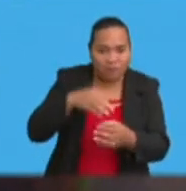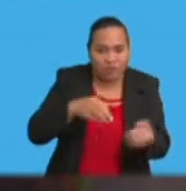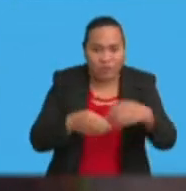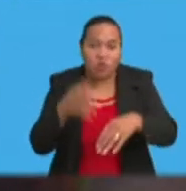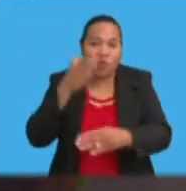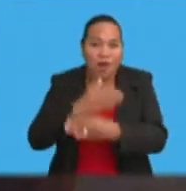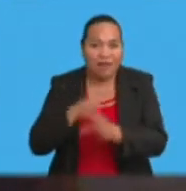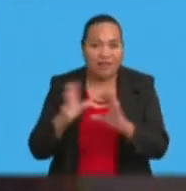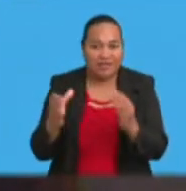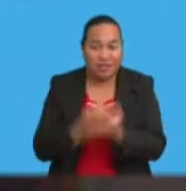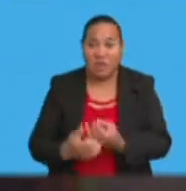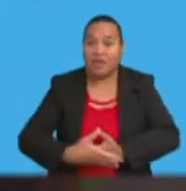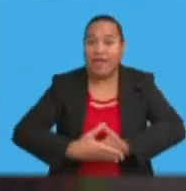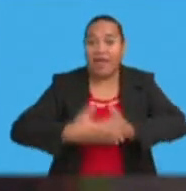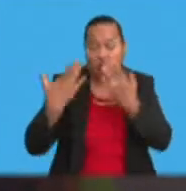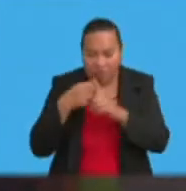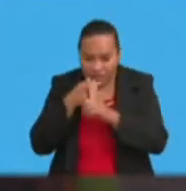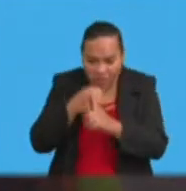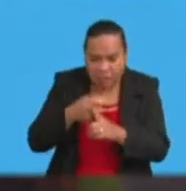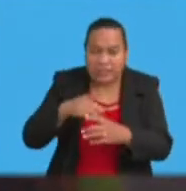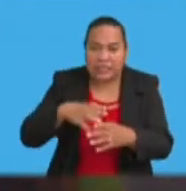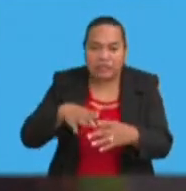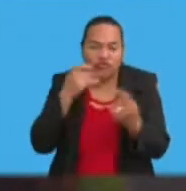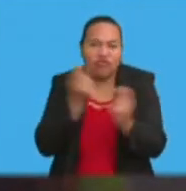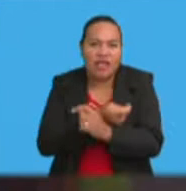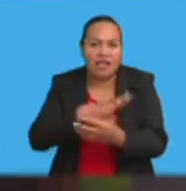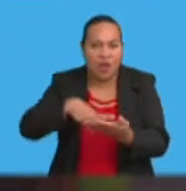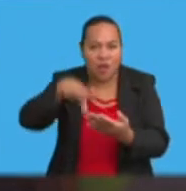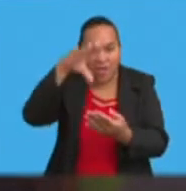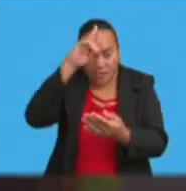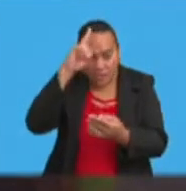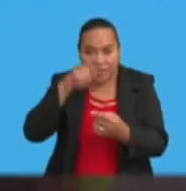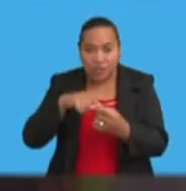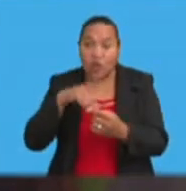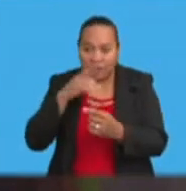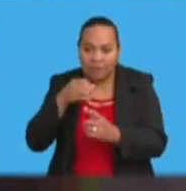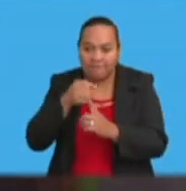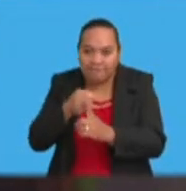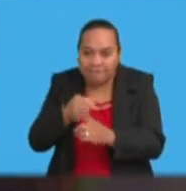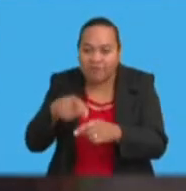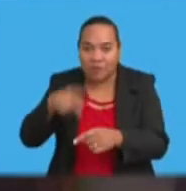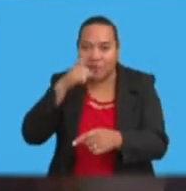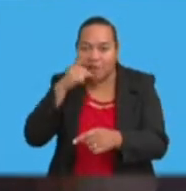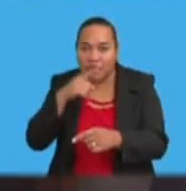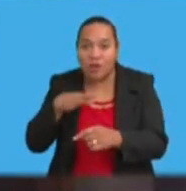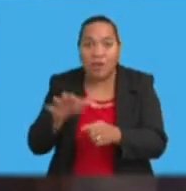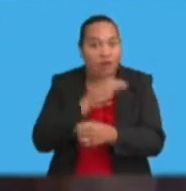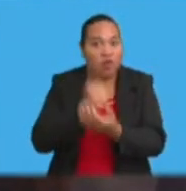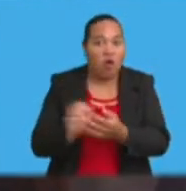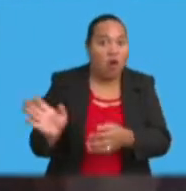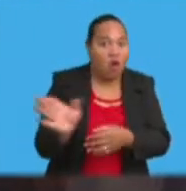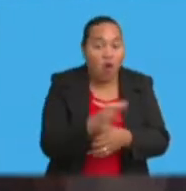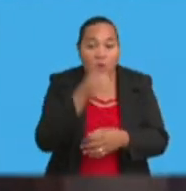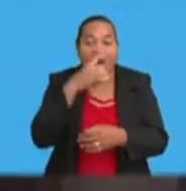There has been a huge emphasis on educational reform. There's been a huge emphasis on making sure that everybody in this country